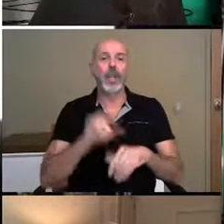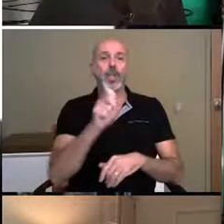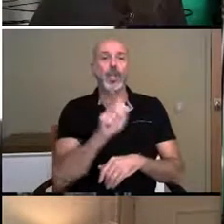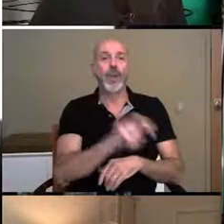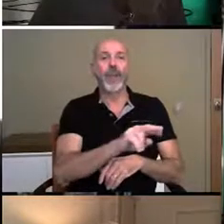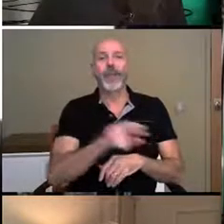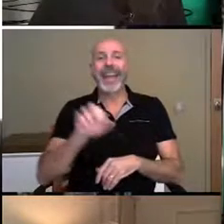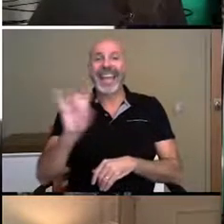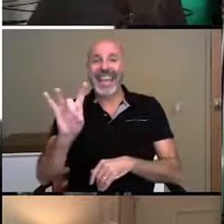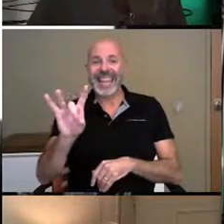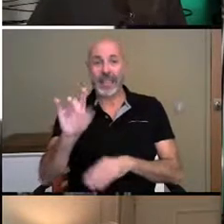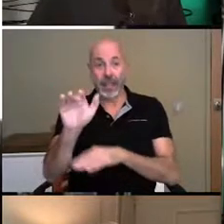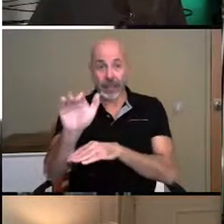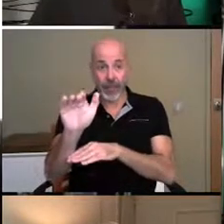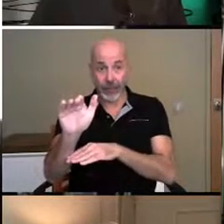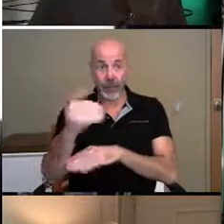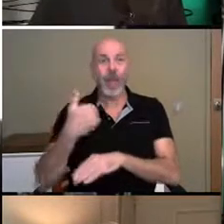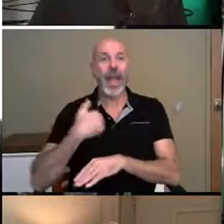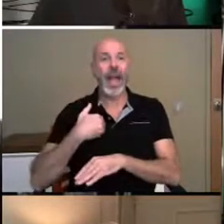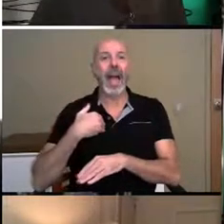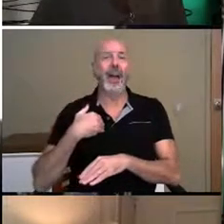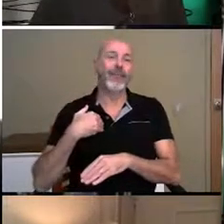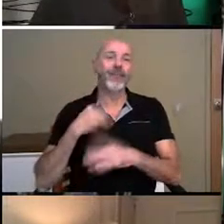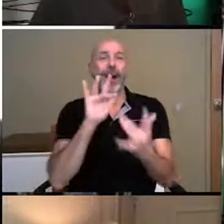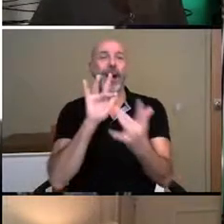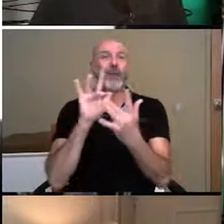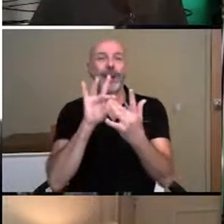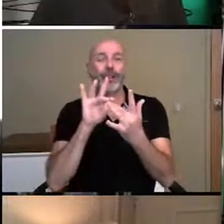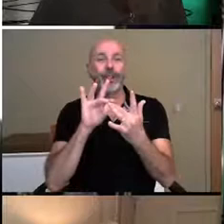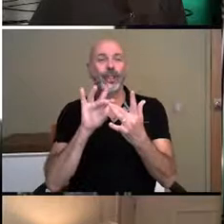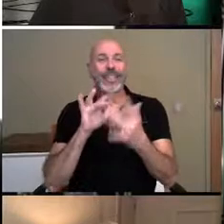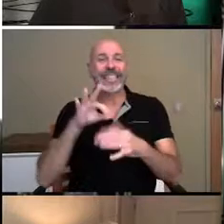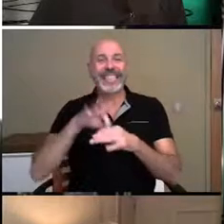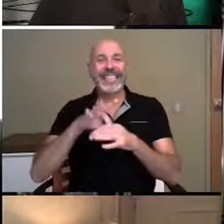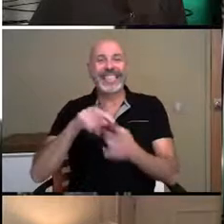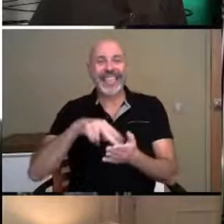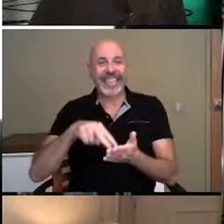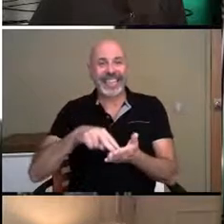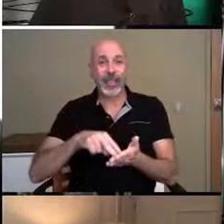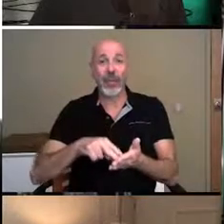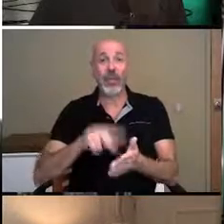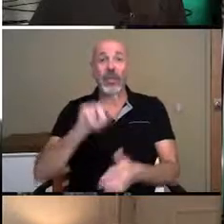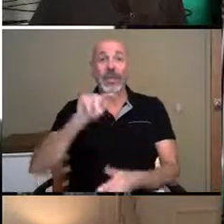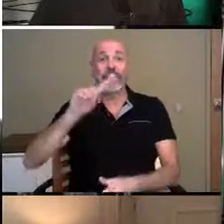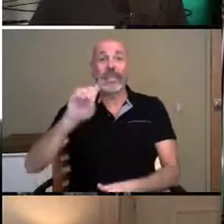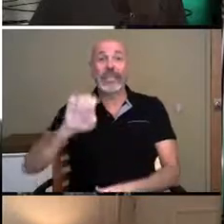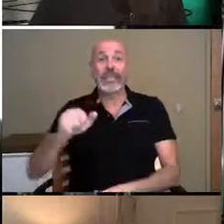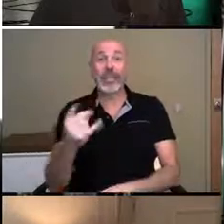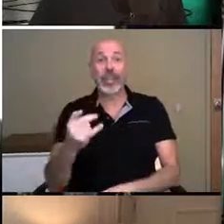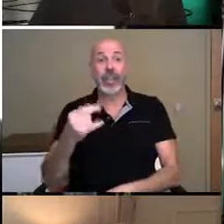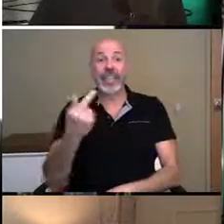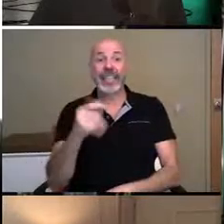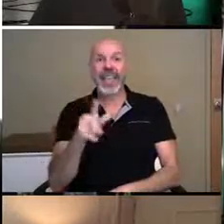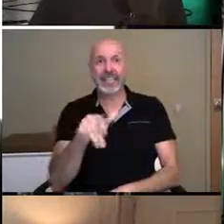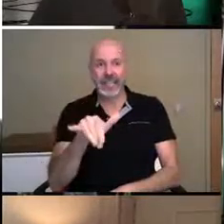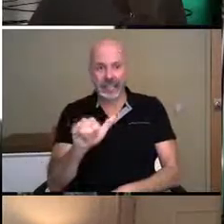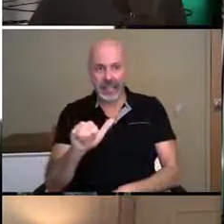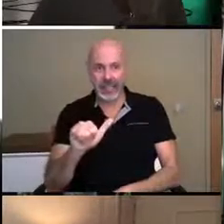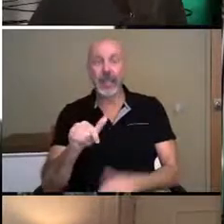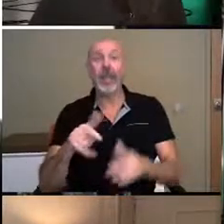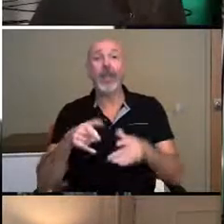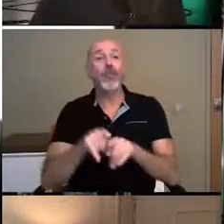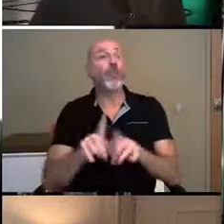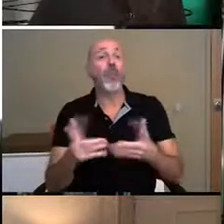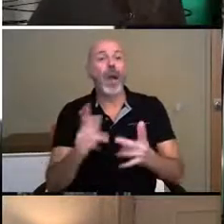in the afternoon, there's a virtual tea dance with DJ Galaxy that's accessible worldwide via Twitch.